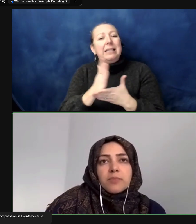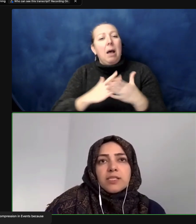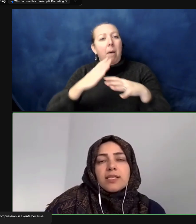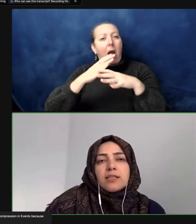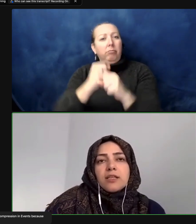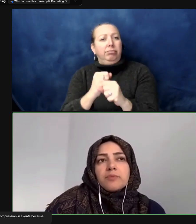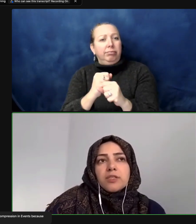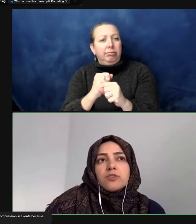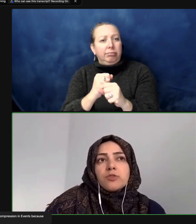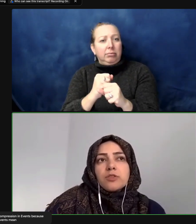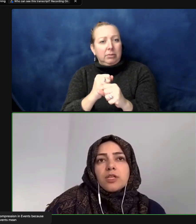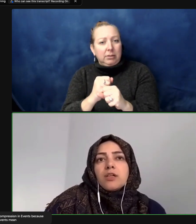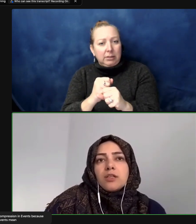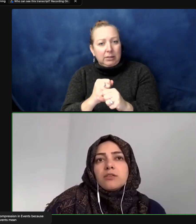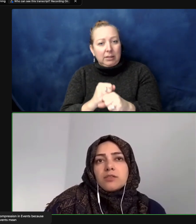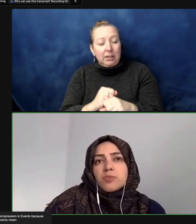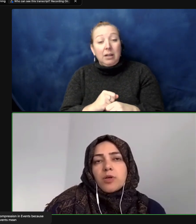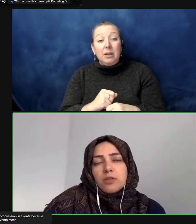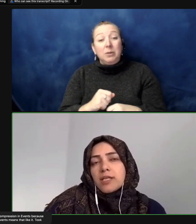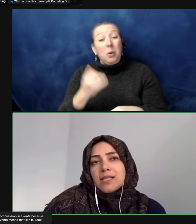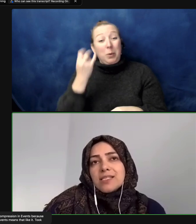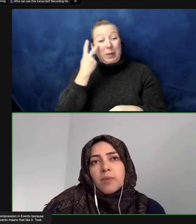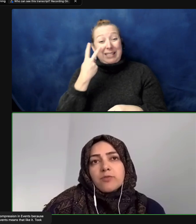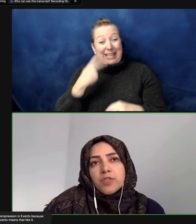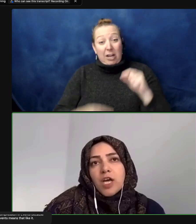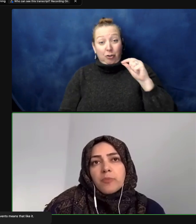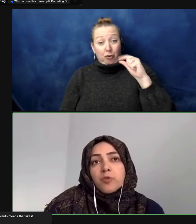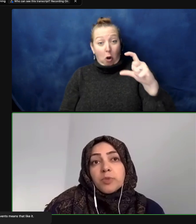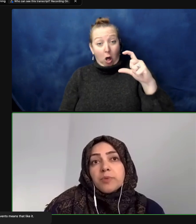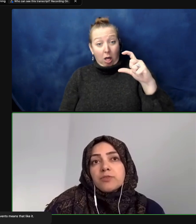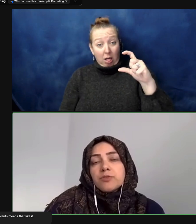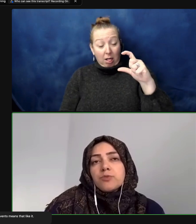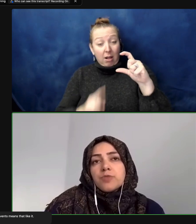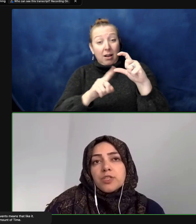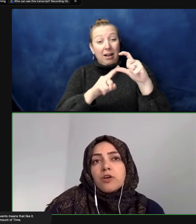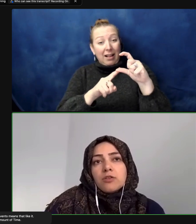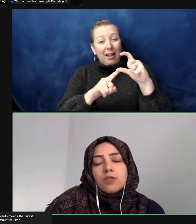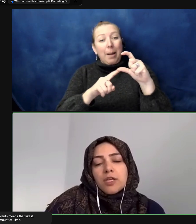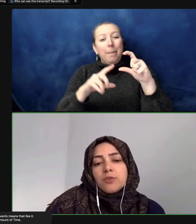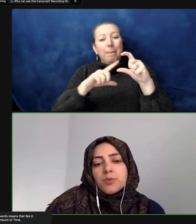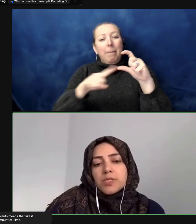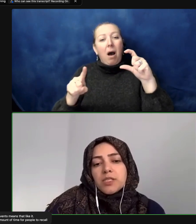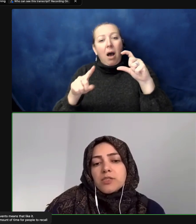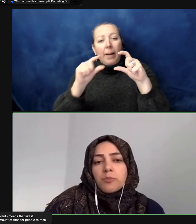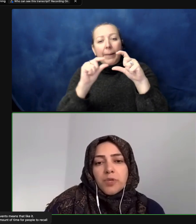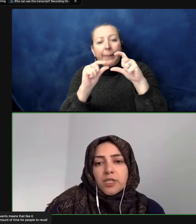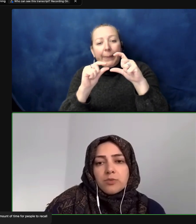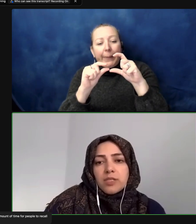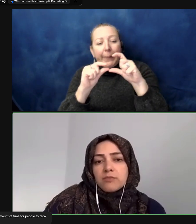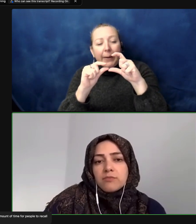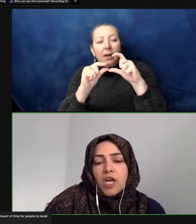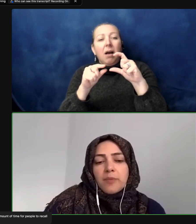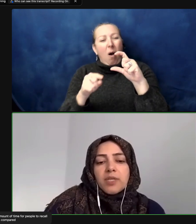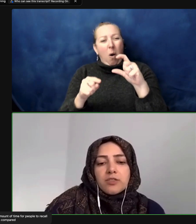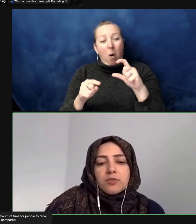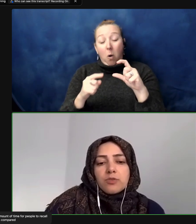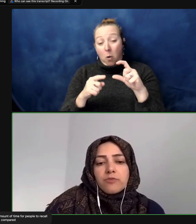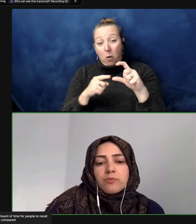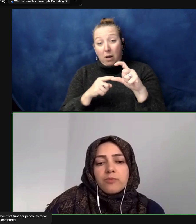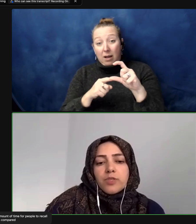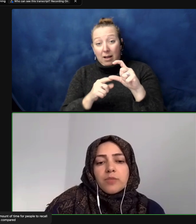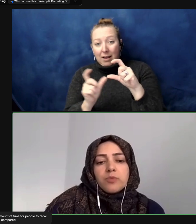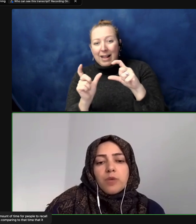events means that like it took like less amount of time for people to recall like those scenes comparing to the time that